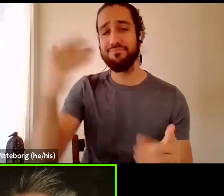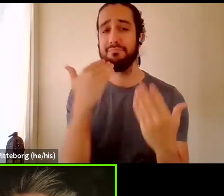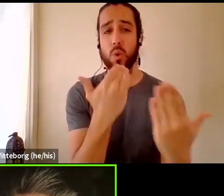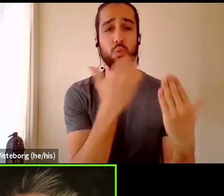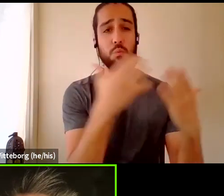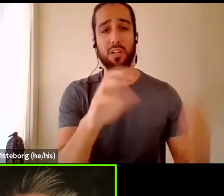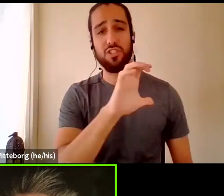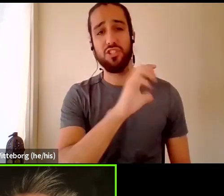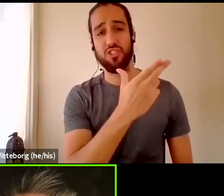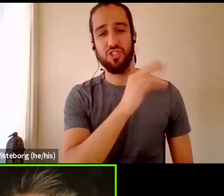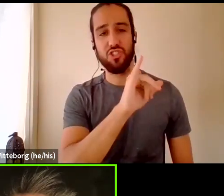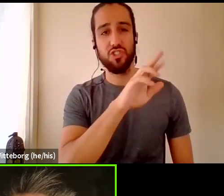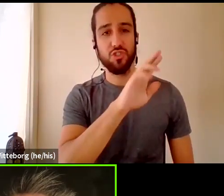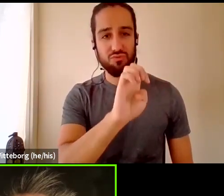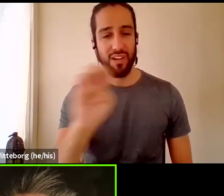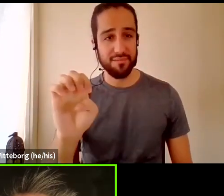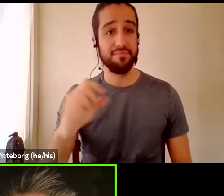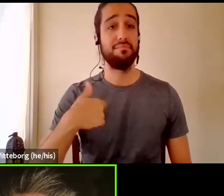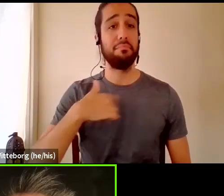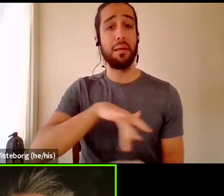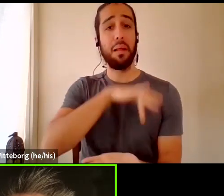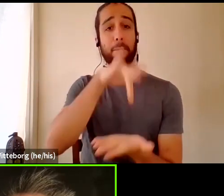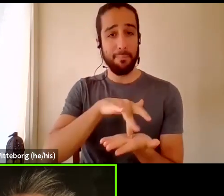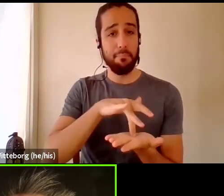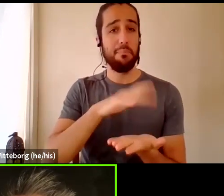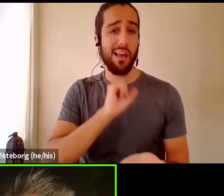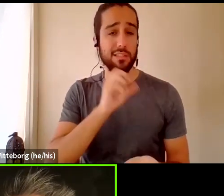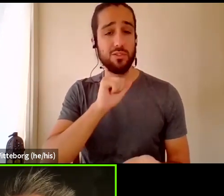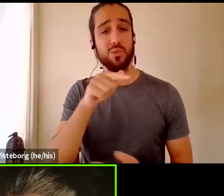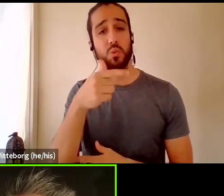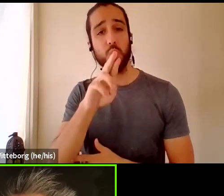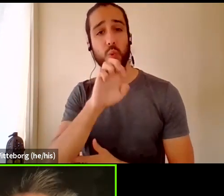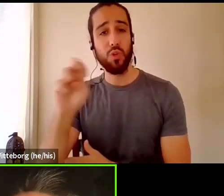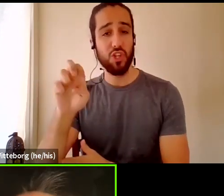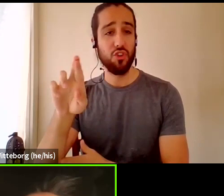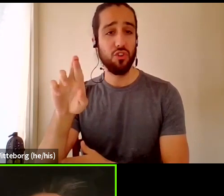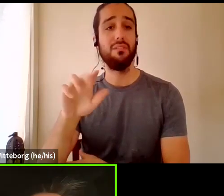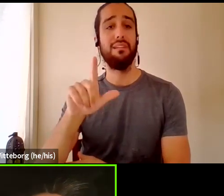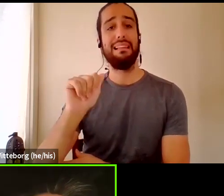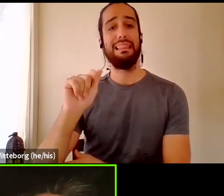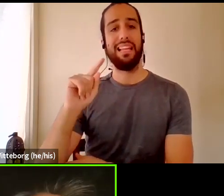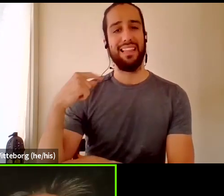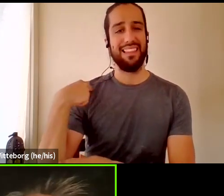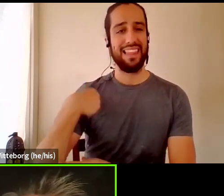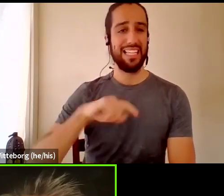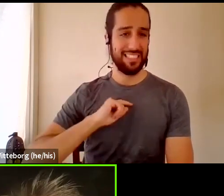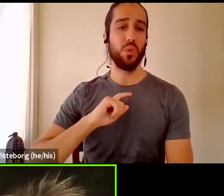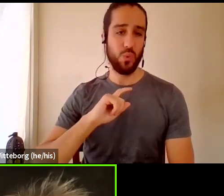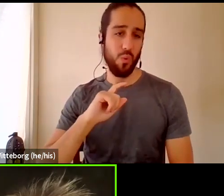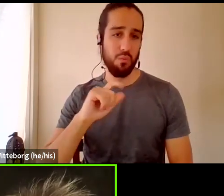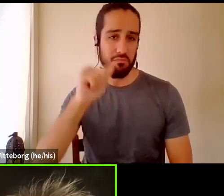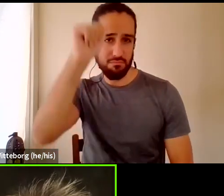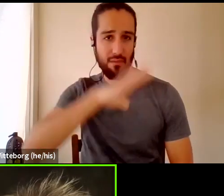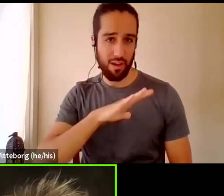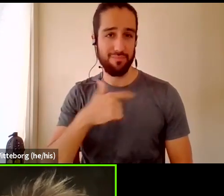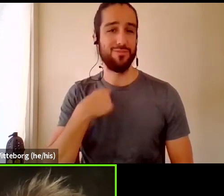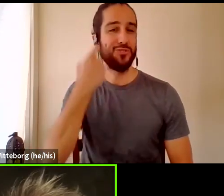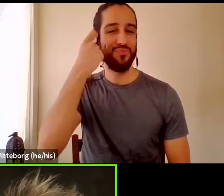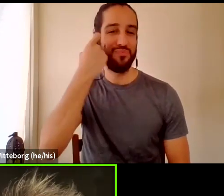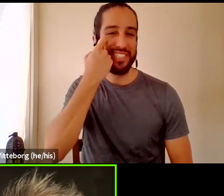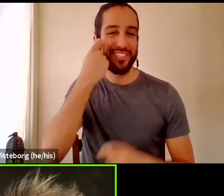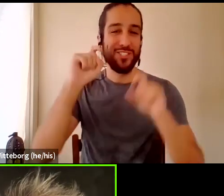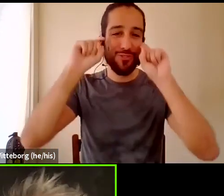am a middle-aged queer Latino man who was recently shaven this morning, and I gave